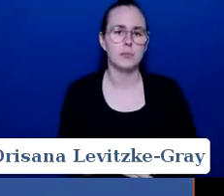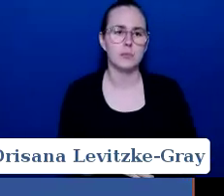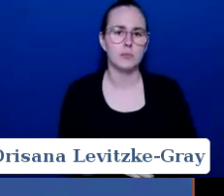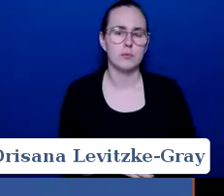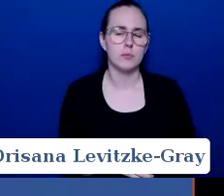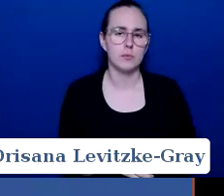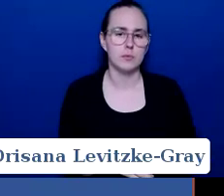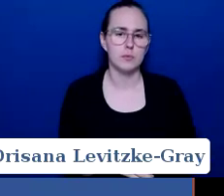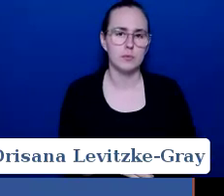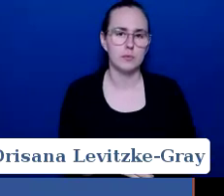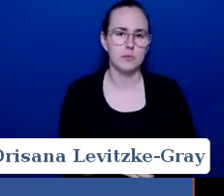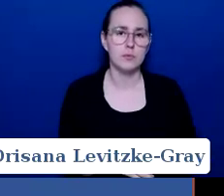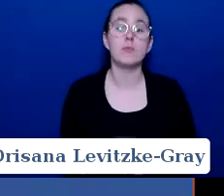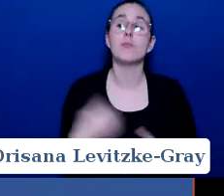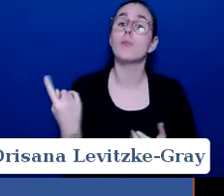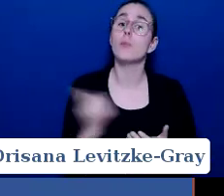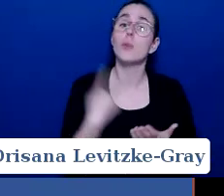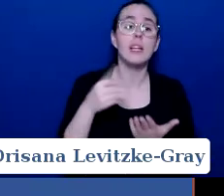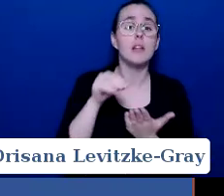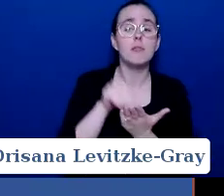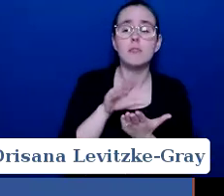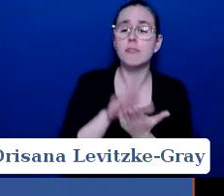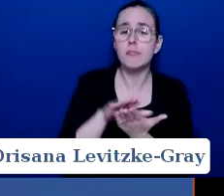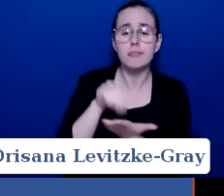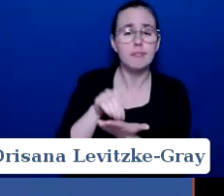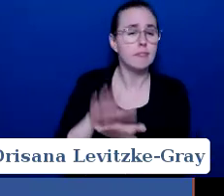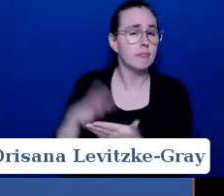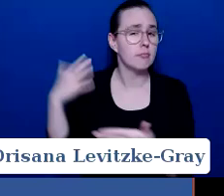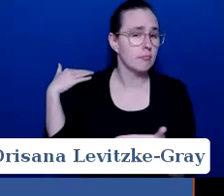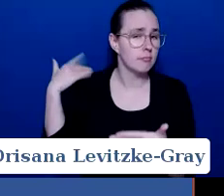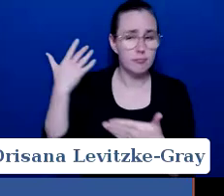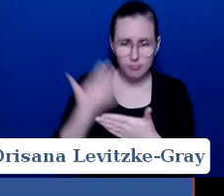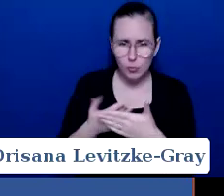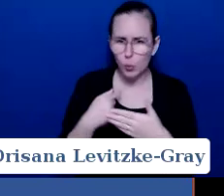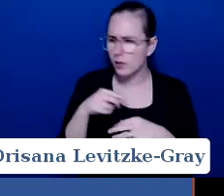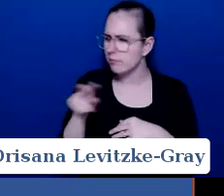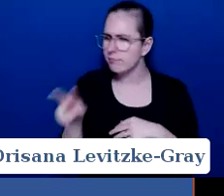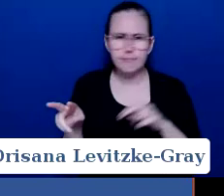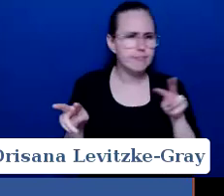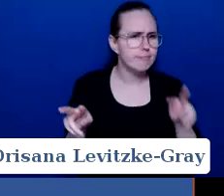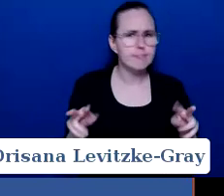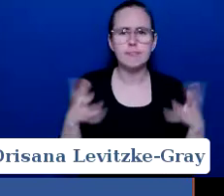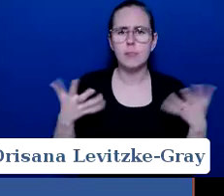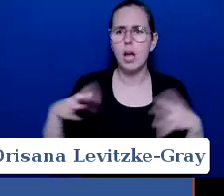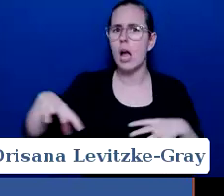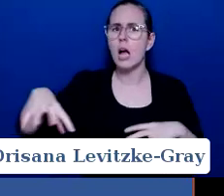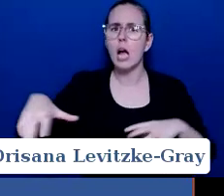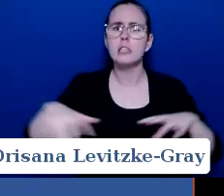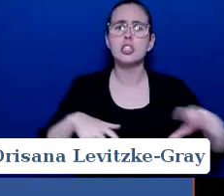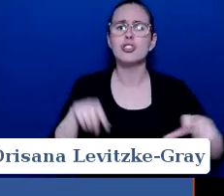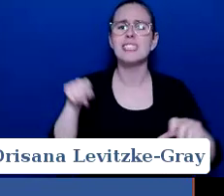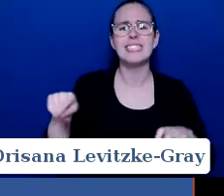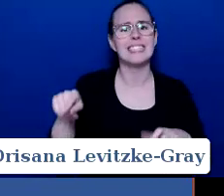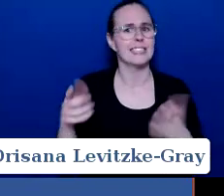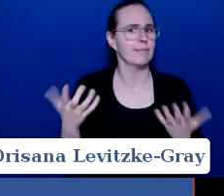watching and supporting different countries going through the process of developing disability assessment and certification mechanism. The first one